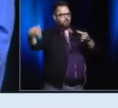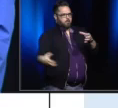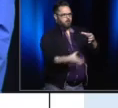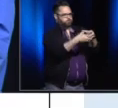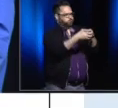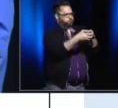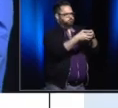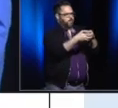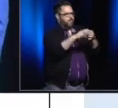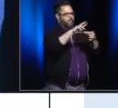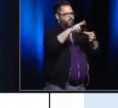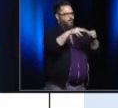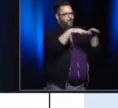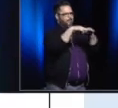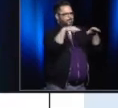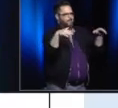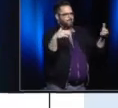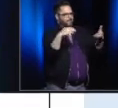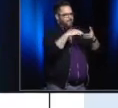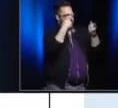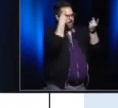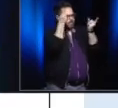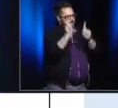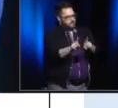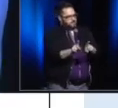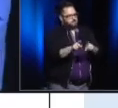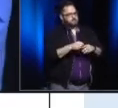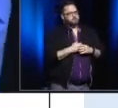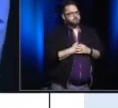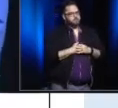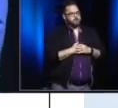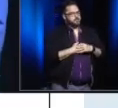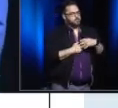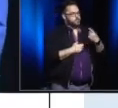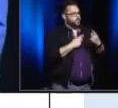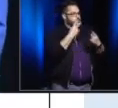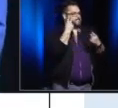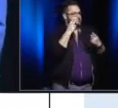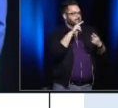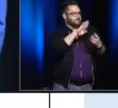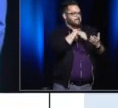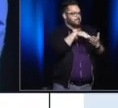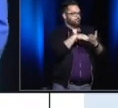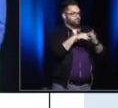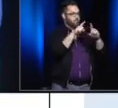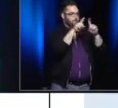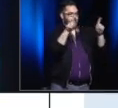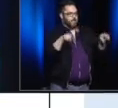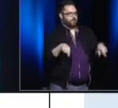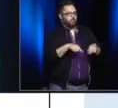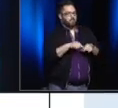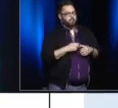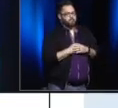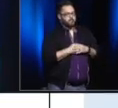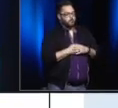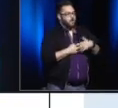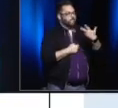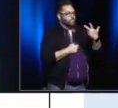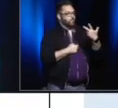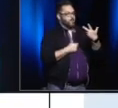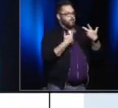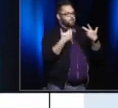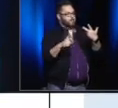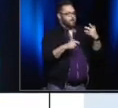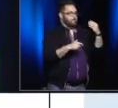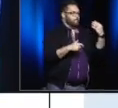guys. So look at that central pattern panel there, and you see the sort of three big